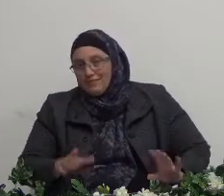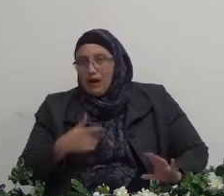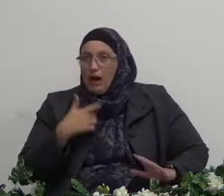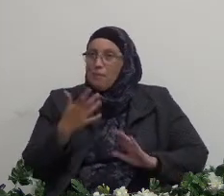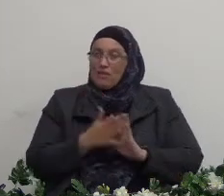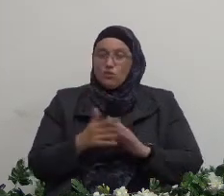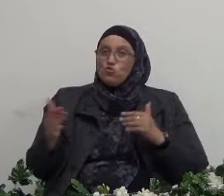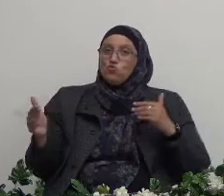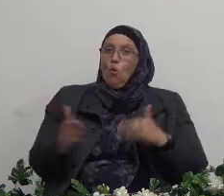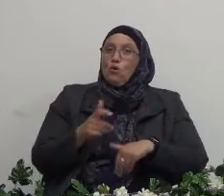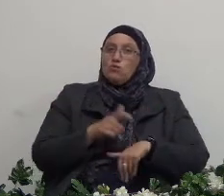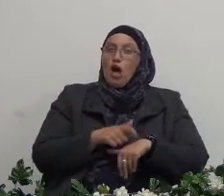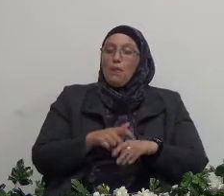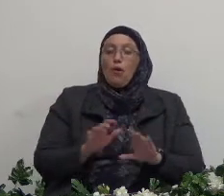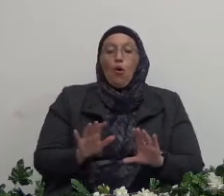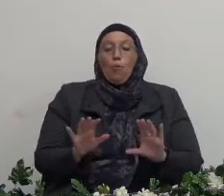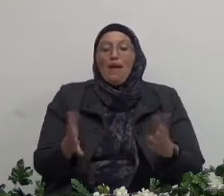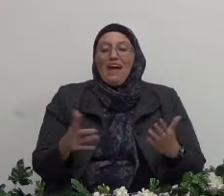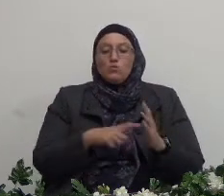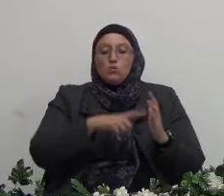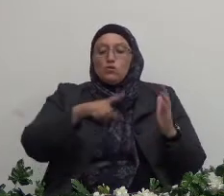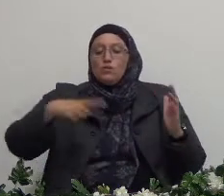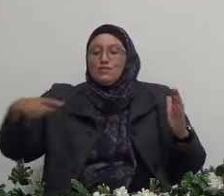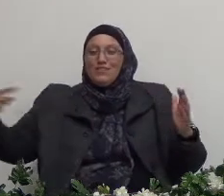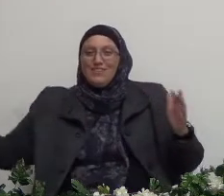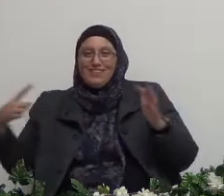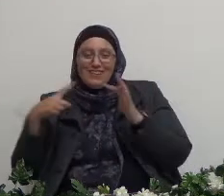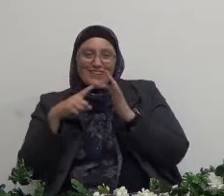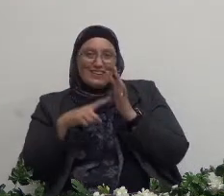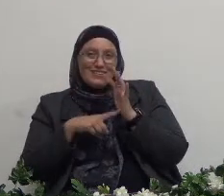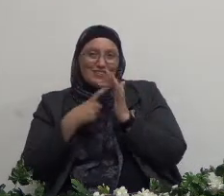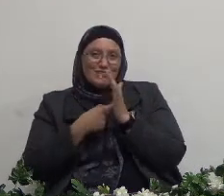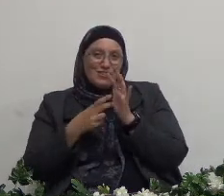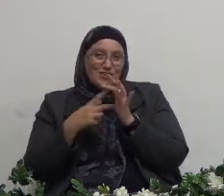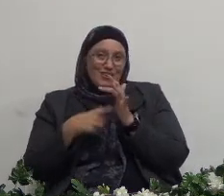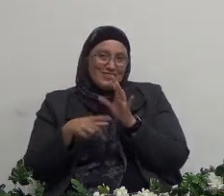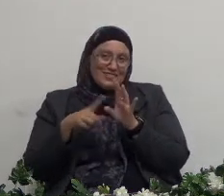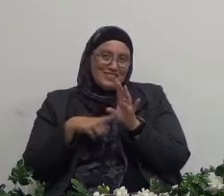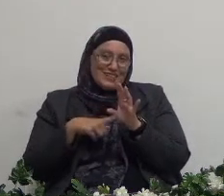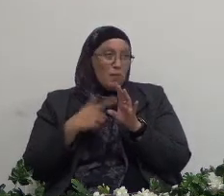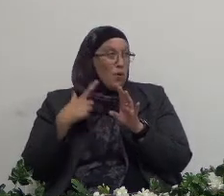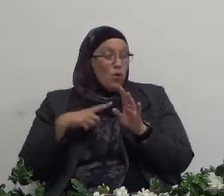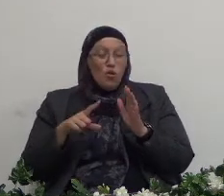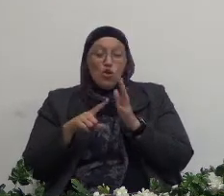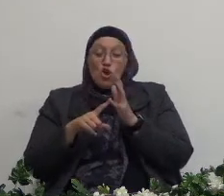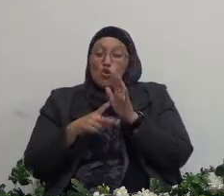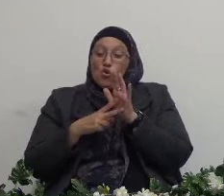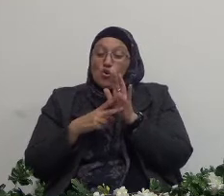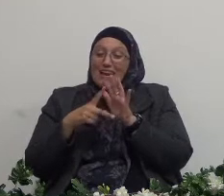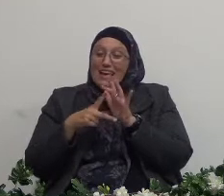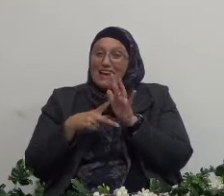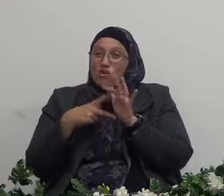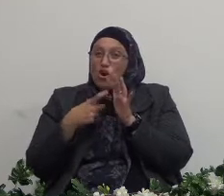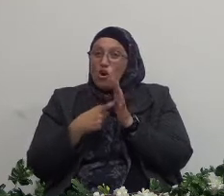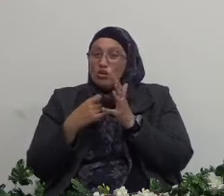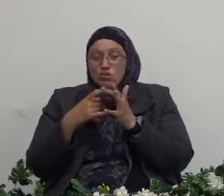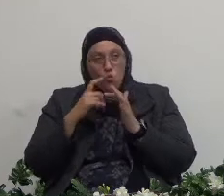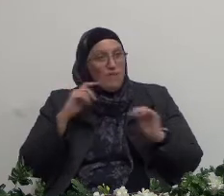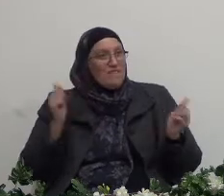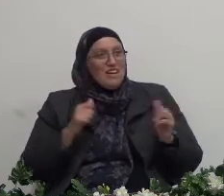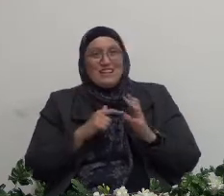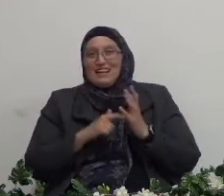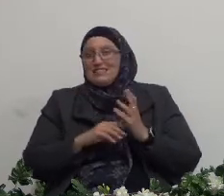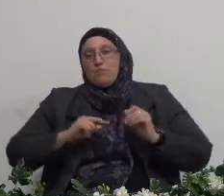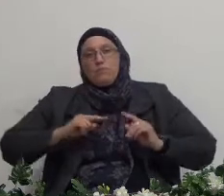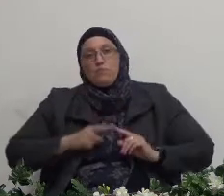talking about in a short while, as it will end at some point. Everything will end. Everything Allah Azza wa Jal has created